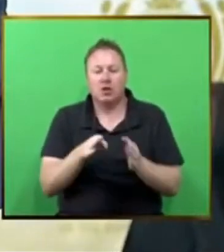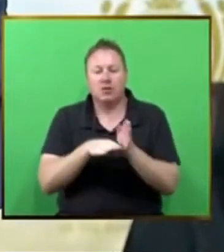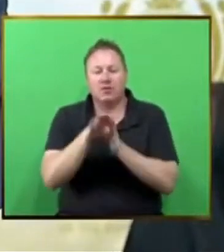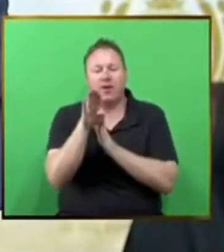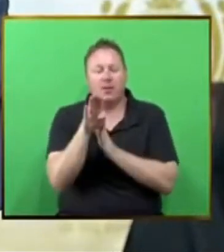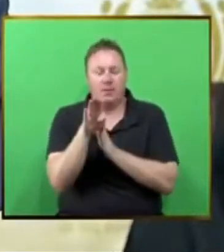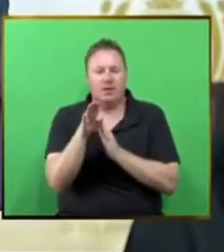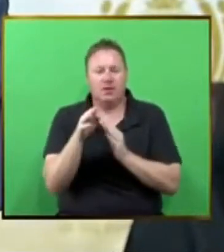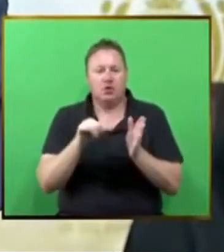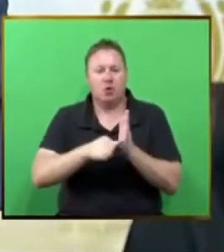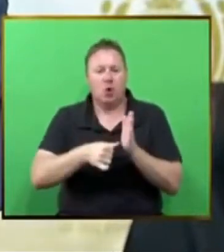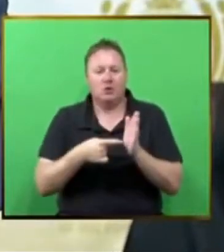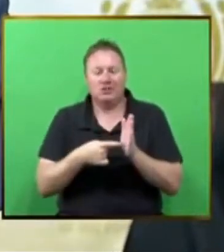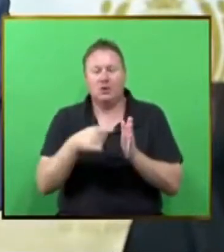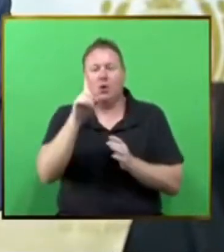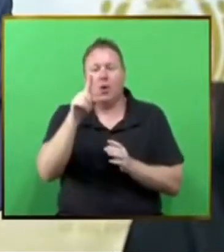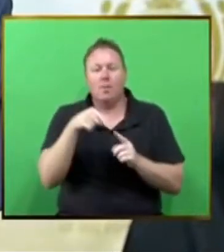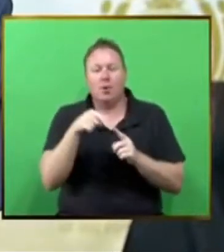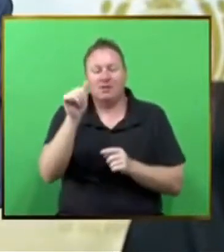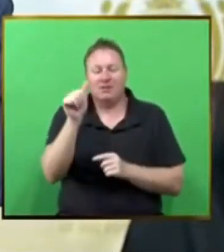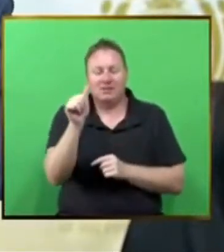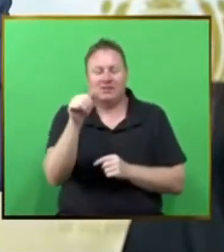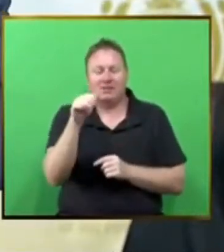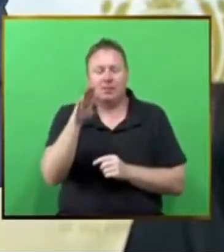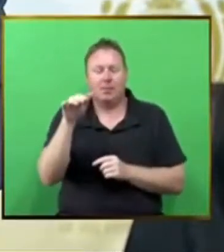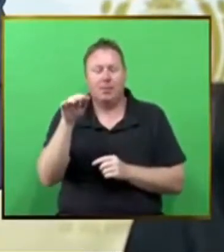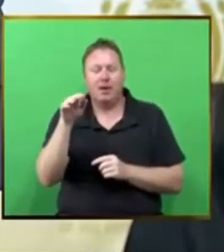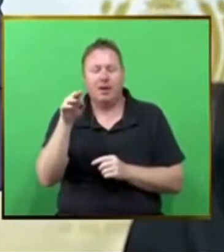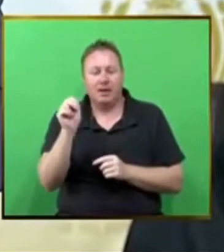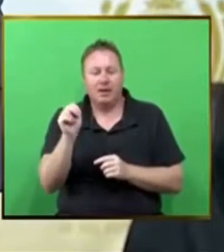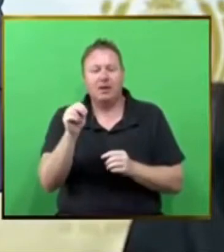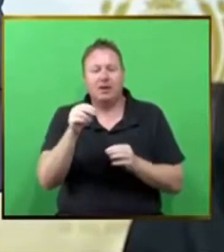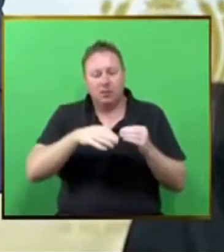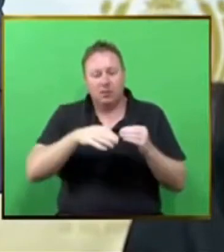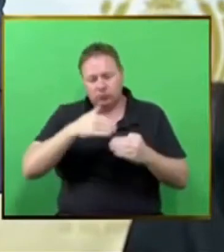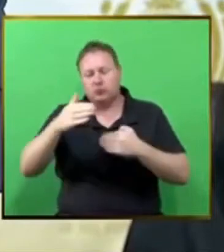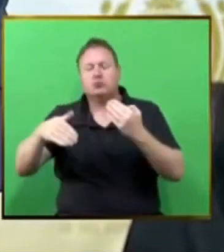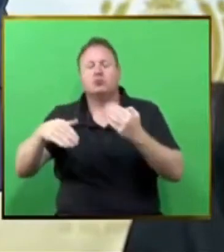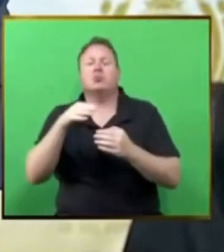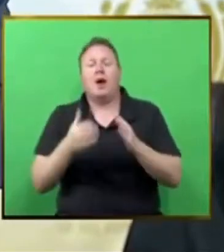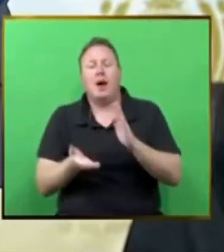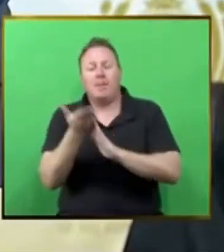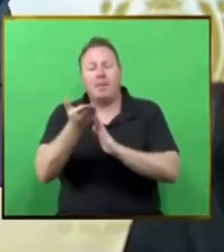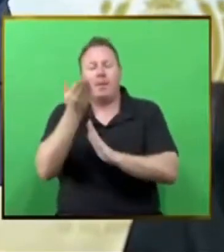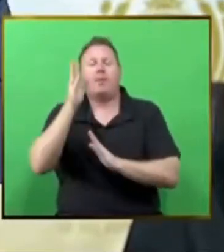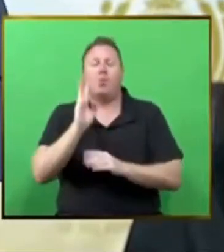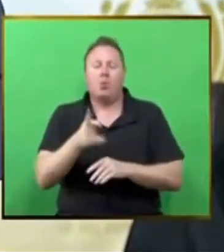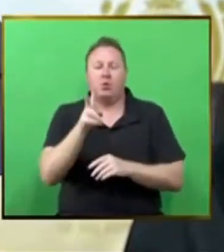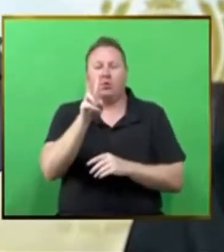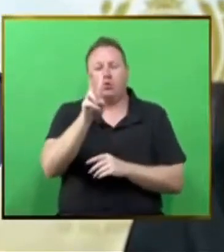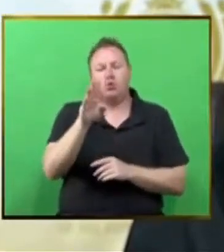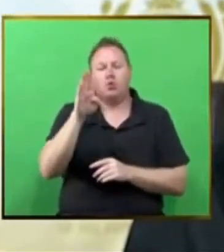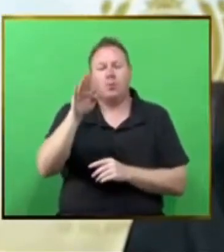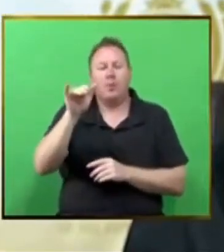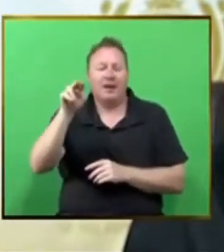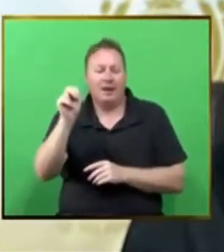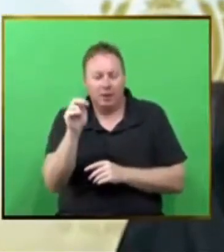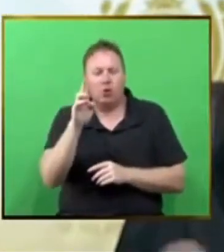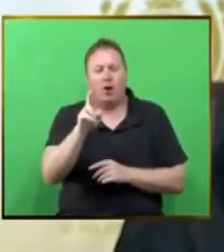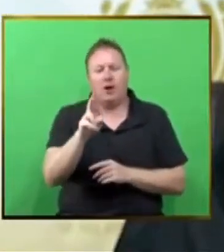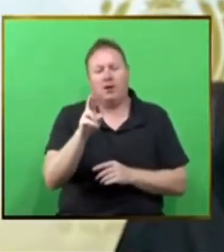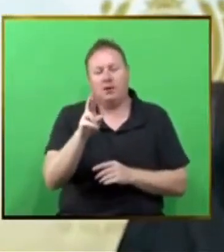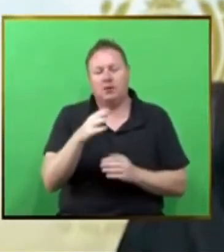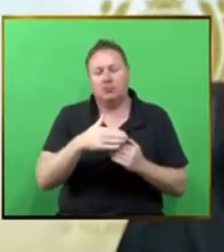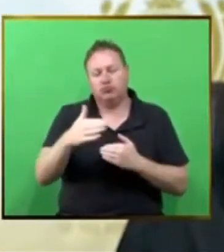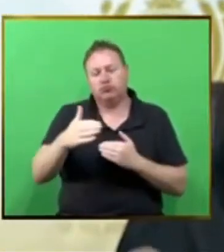a 1.6 billion, rising to 2 billion over the medium term. Health is allocated